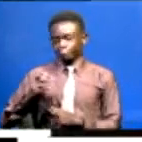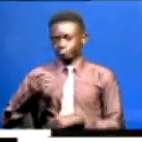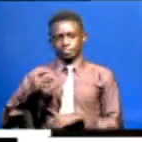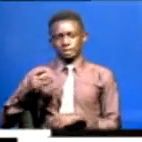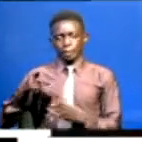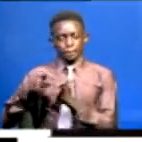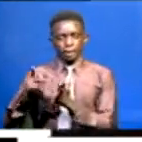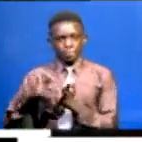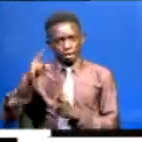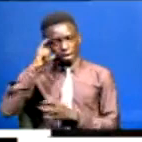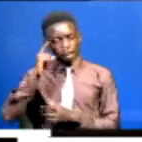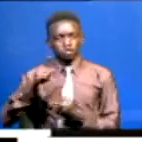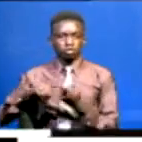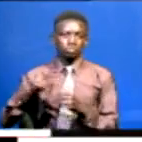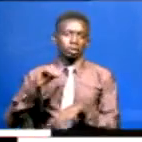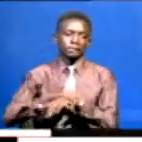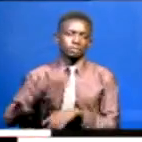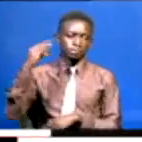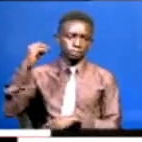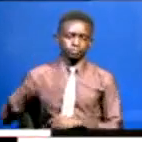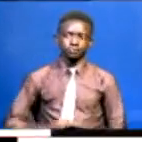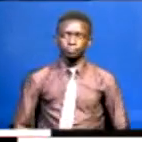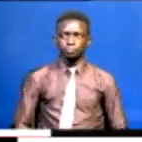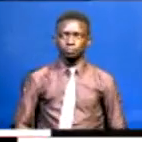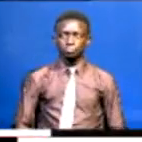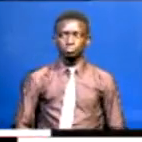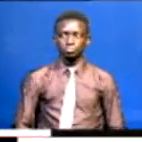to afford electricity. Gishu Kiwashira, reporting from Parliament.